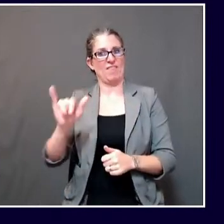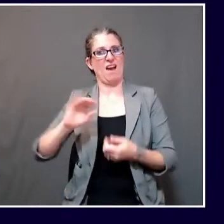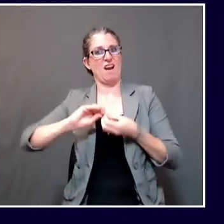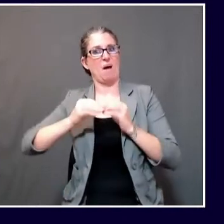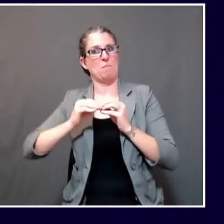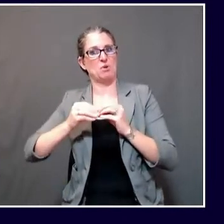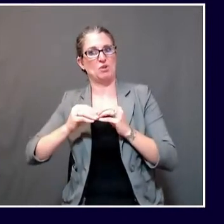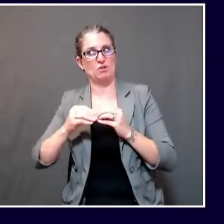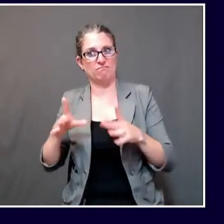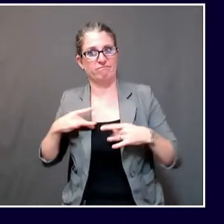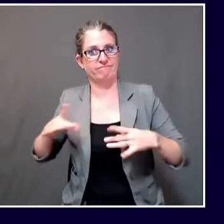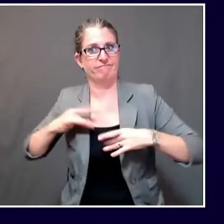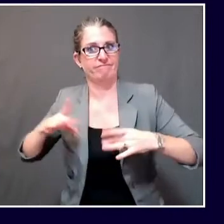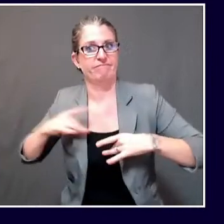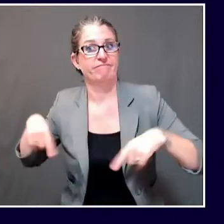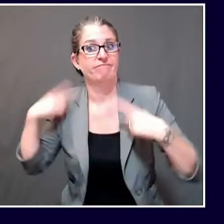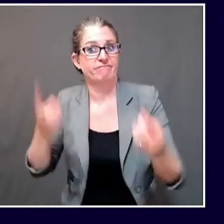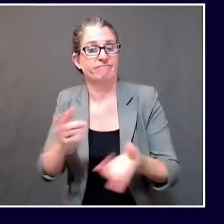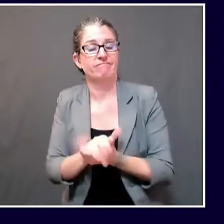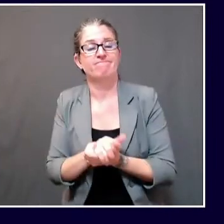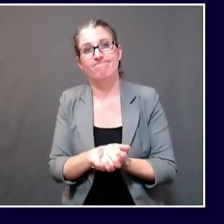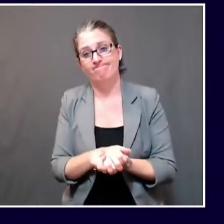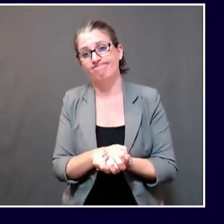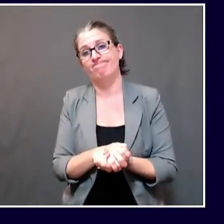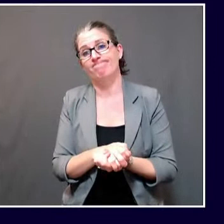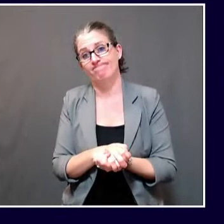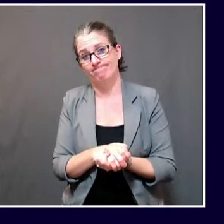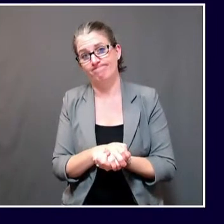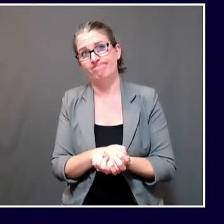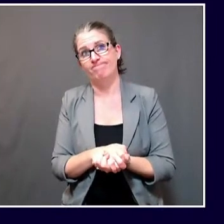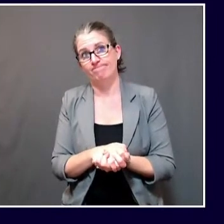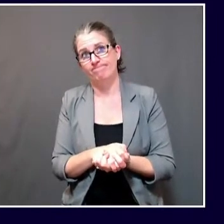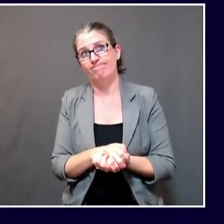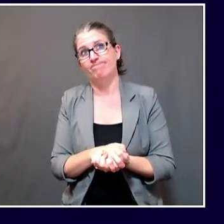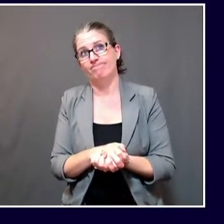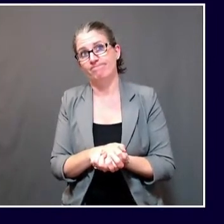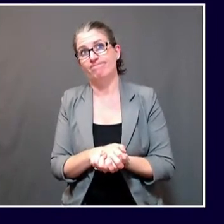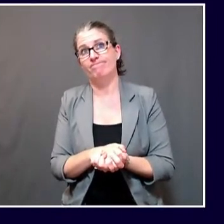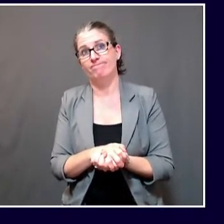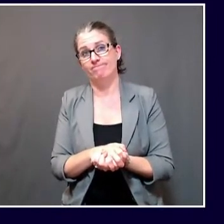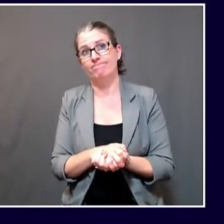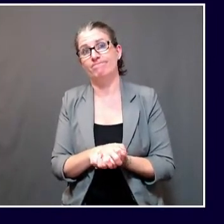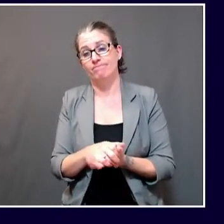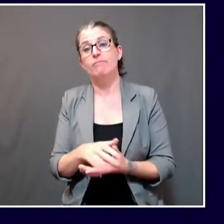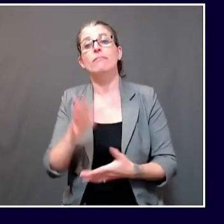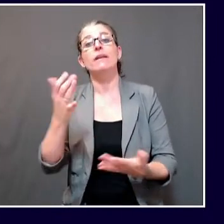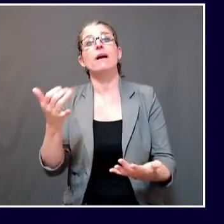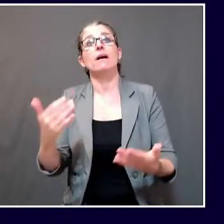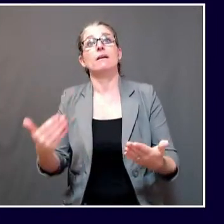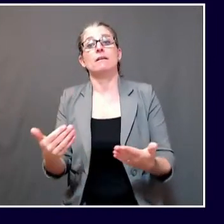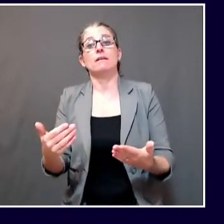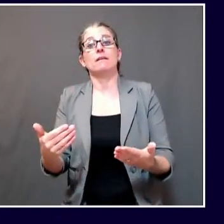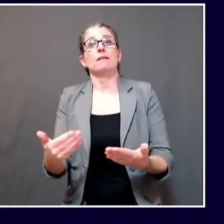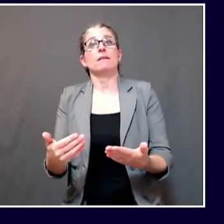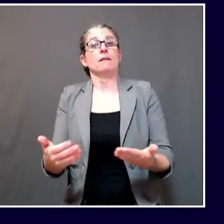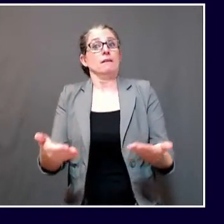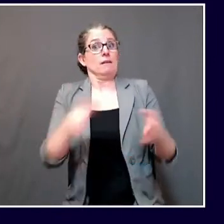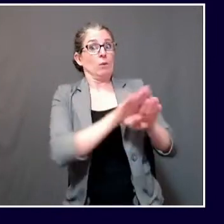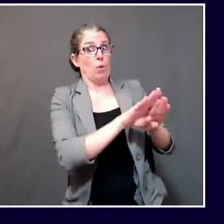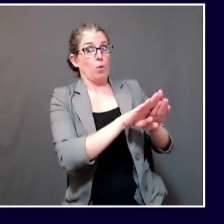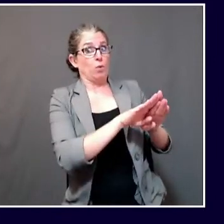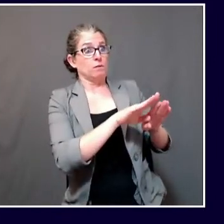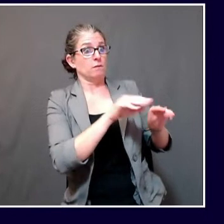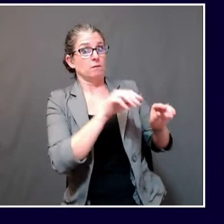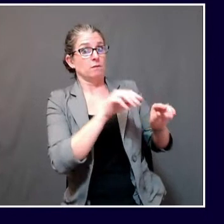we just recently closed, and that was the outbreak at Heart Transportation. However, in recent days, we've also